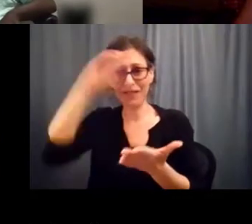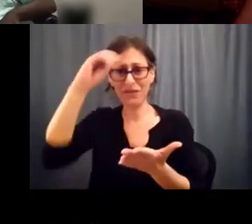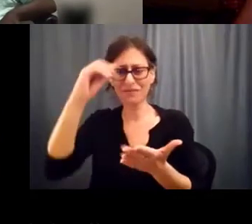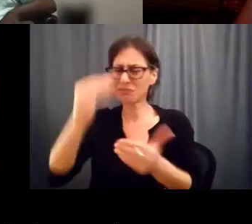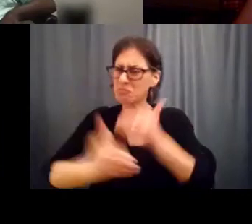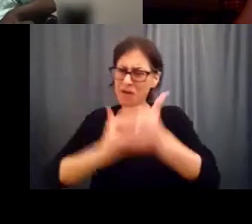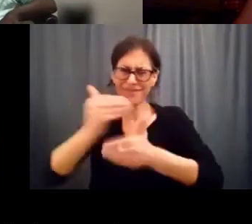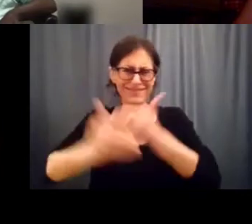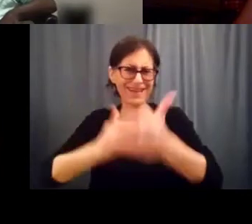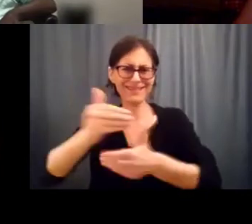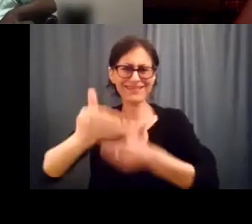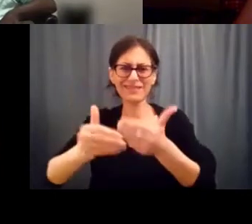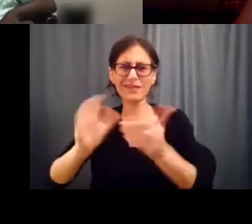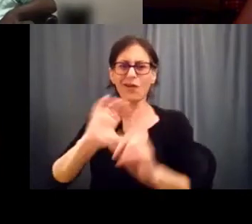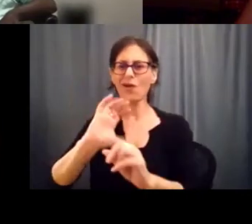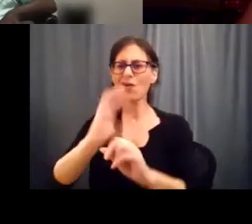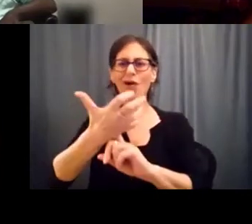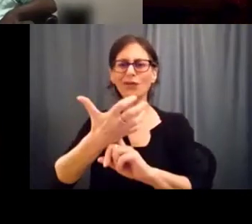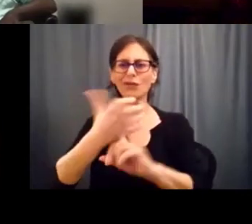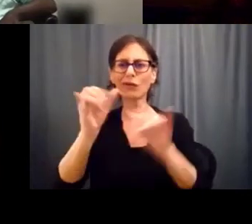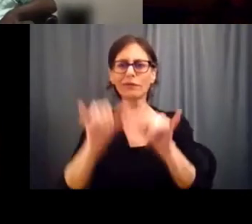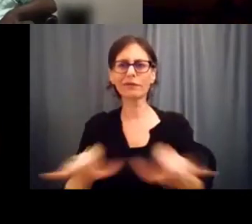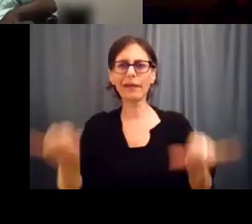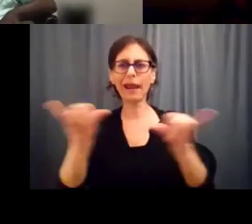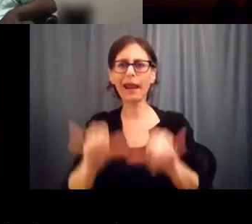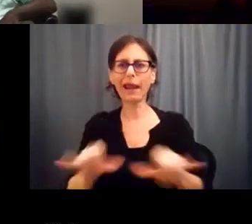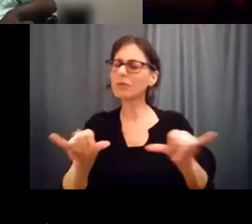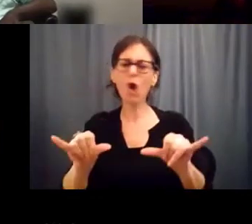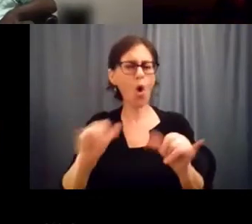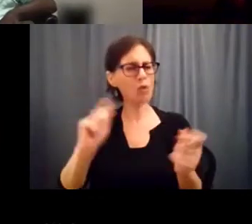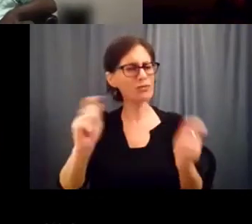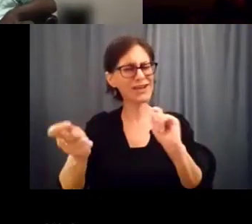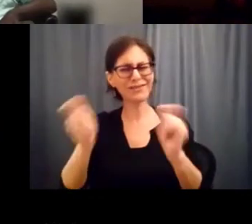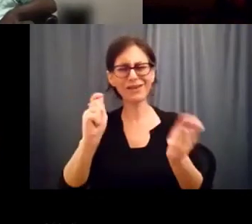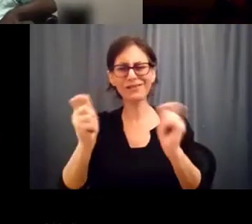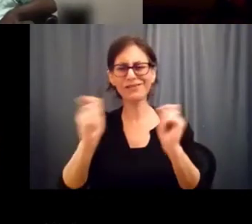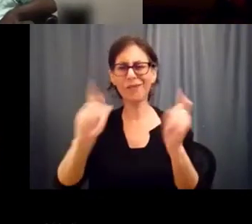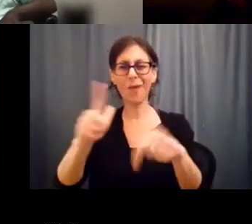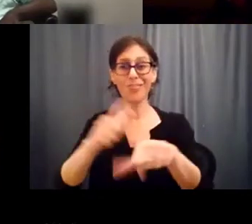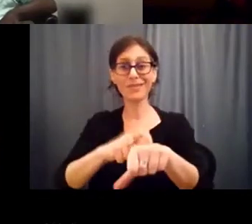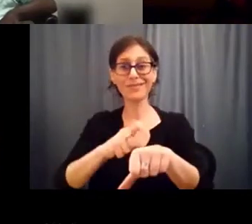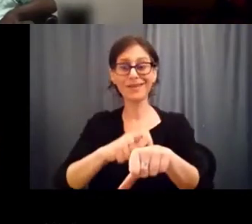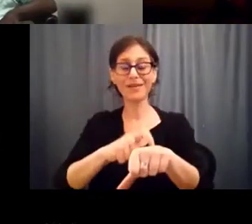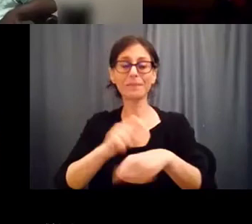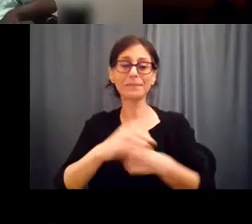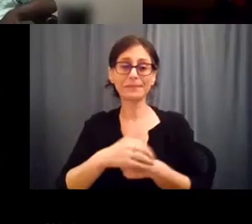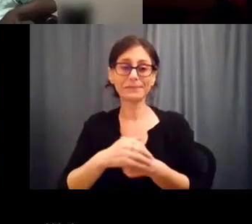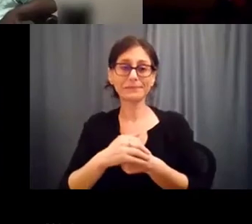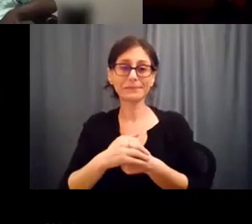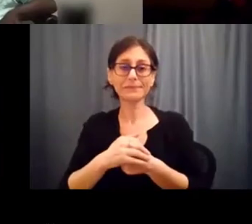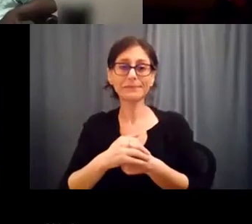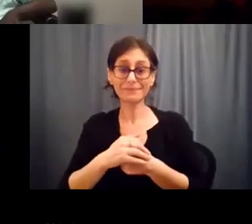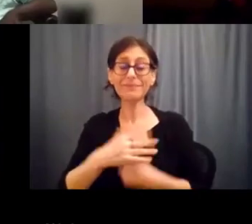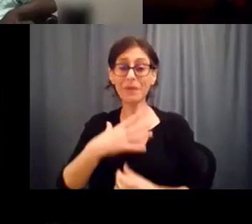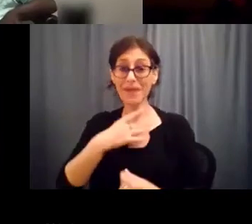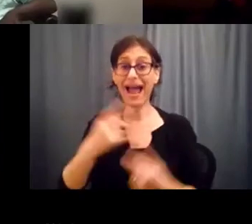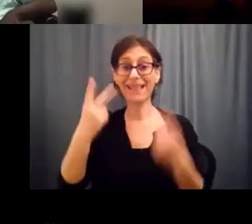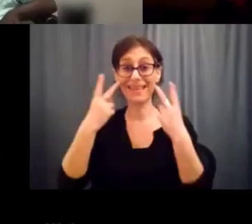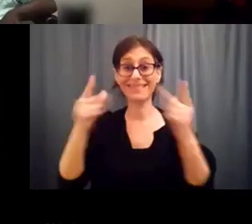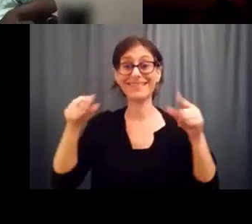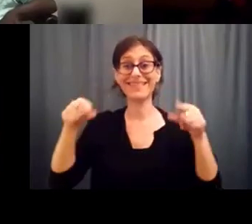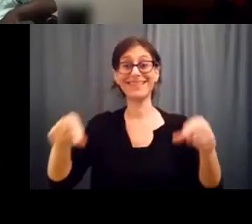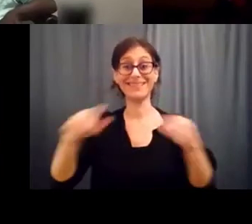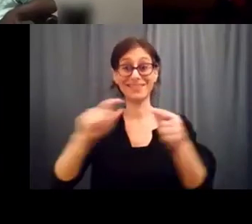process, you know, culture is not stagnant, it's ever changing. Right. And so, but what I'm liking is seeing this